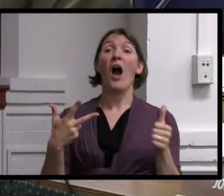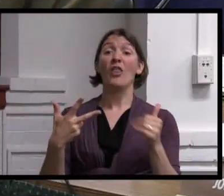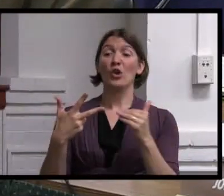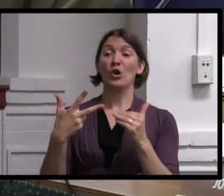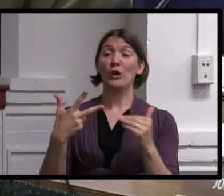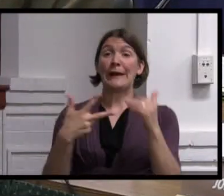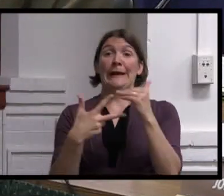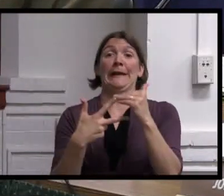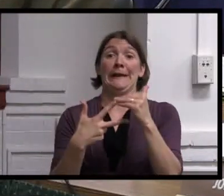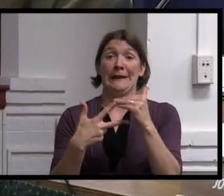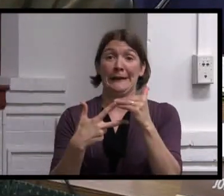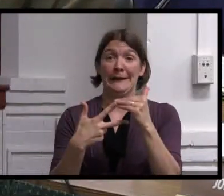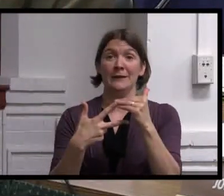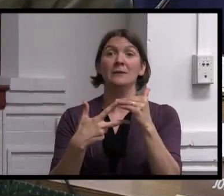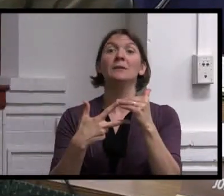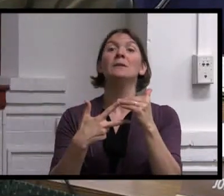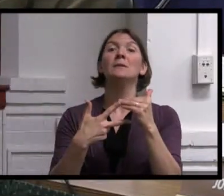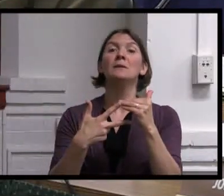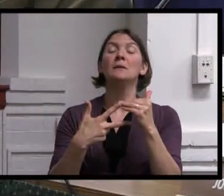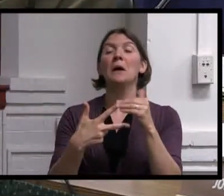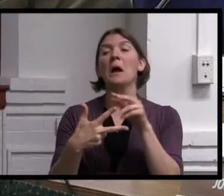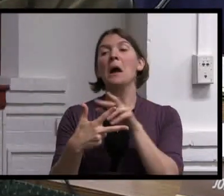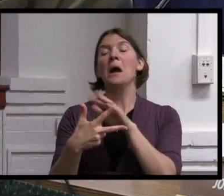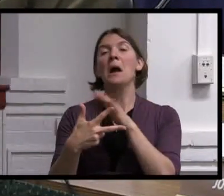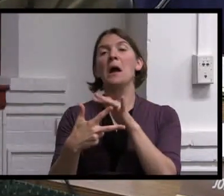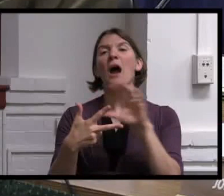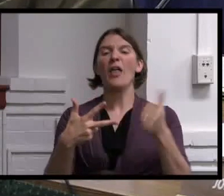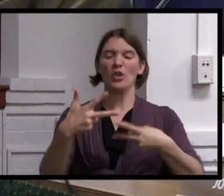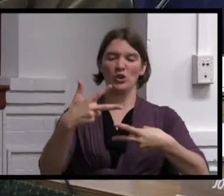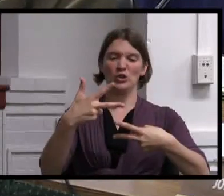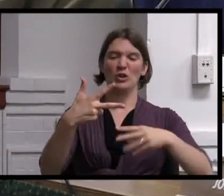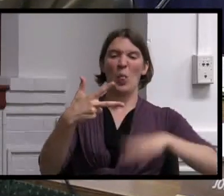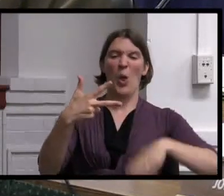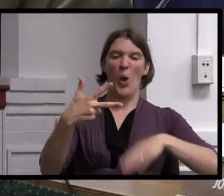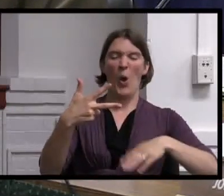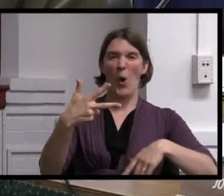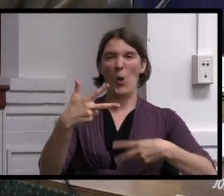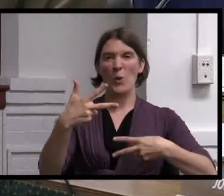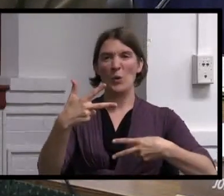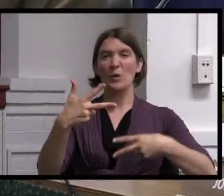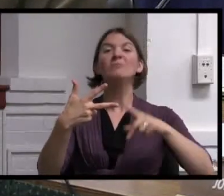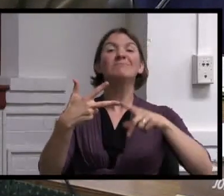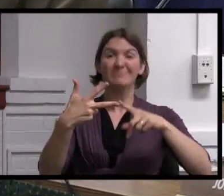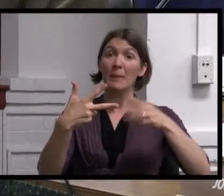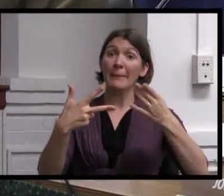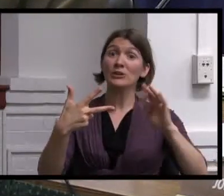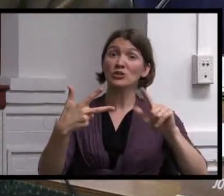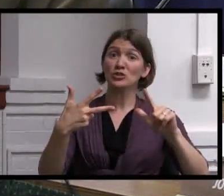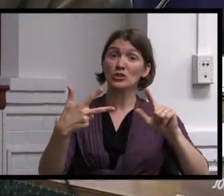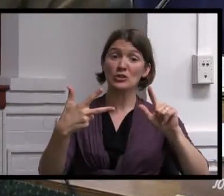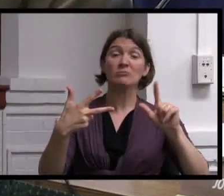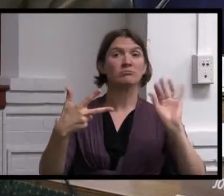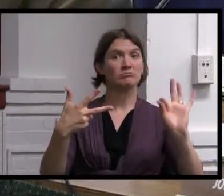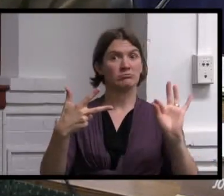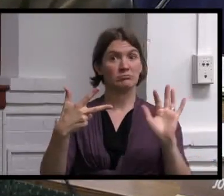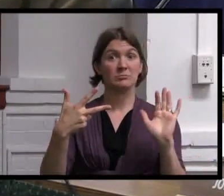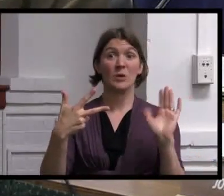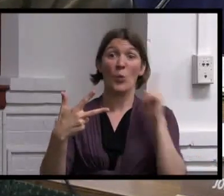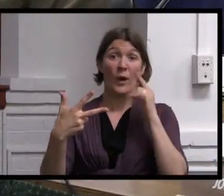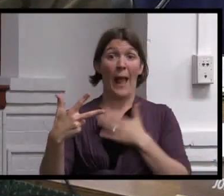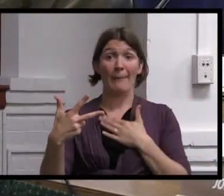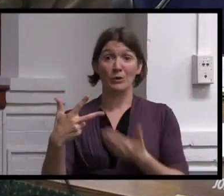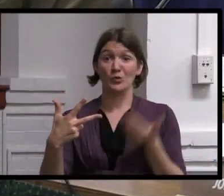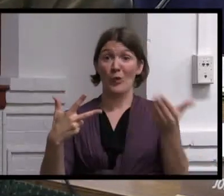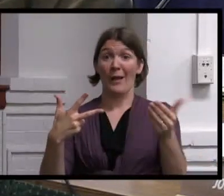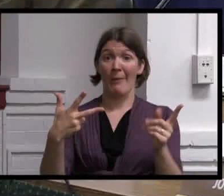slightly higher than that figure. The other two were lower, and the lowest of those is Mitchell Sand and Gravel. So we're happy